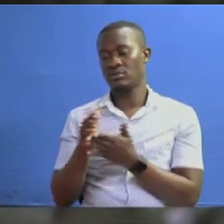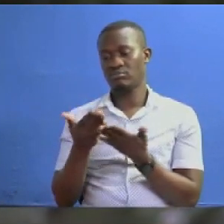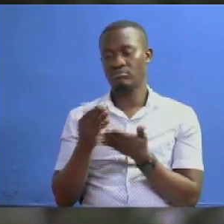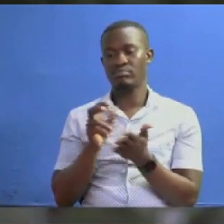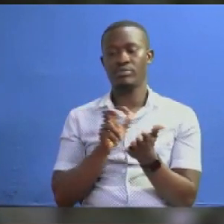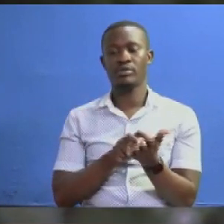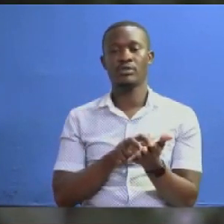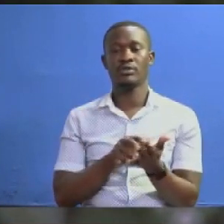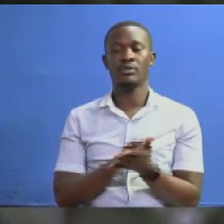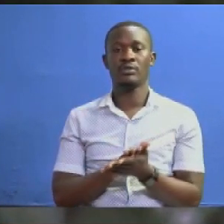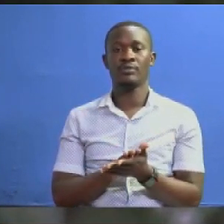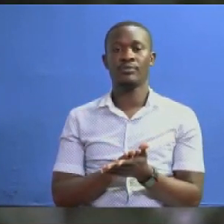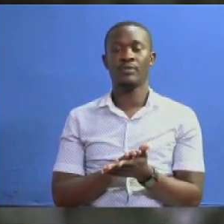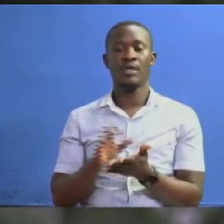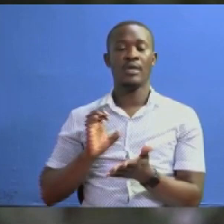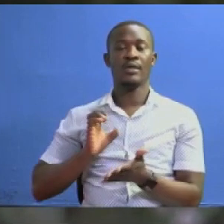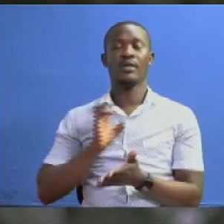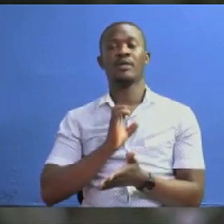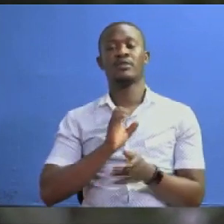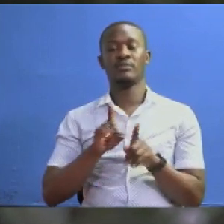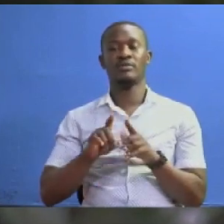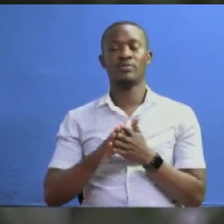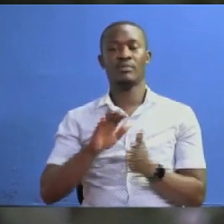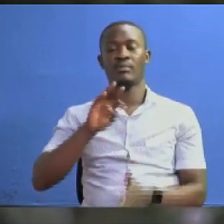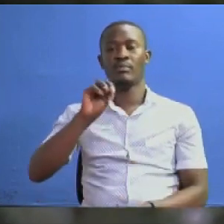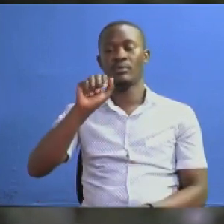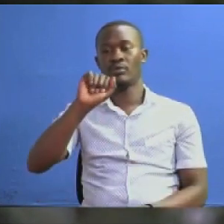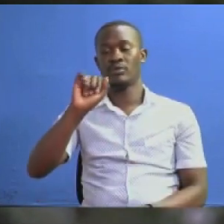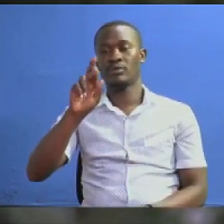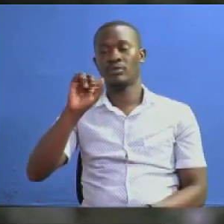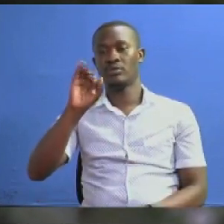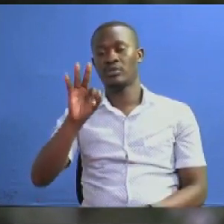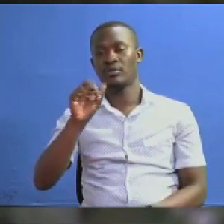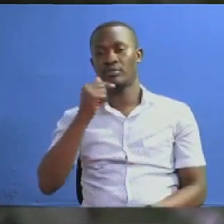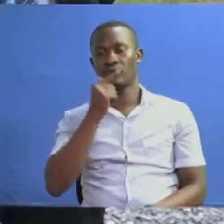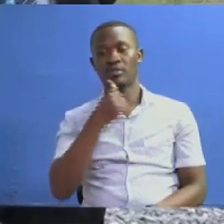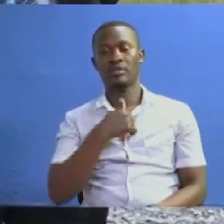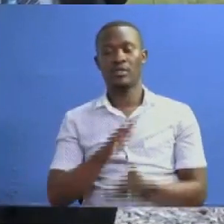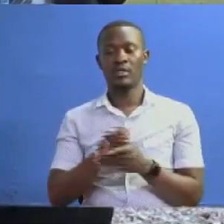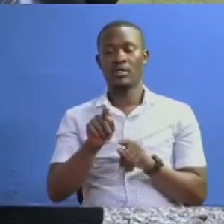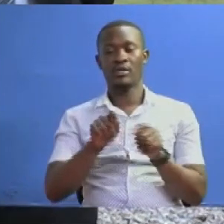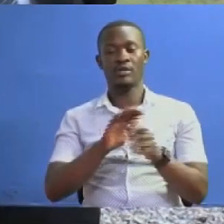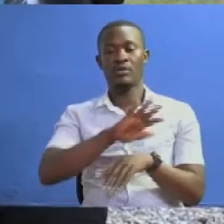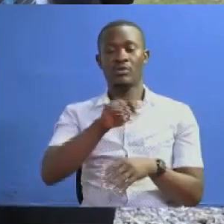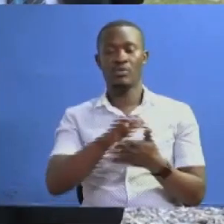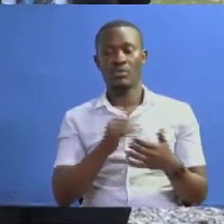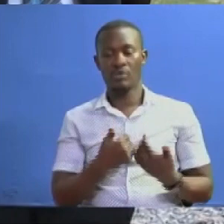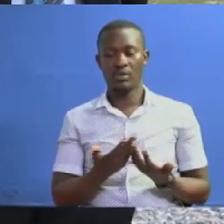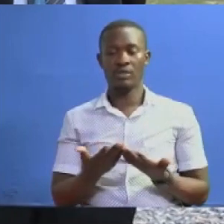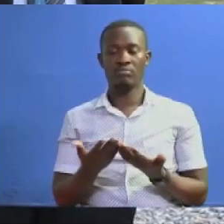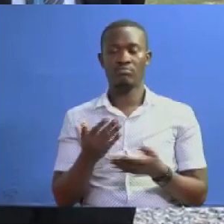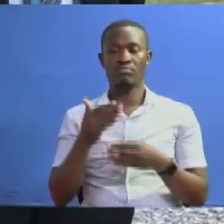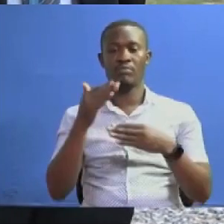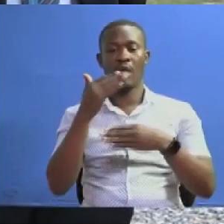The executive director of the United Nations Housing Plan, Maimuna Sharif, who led the demonstrations, noting that the houses built using low